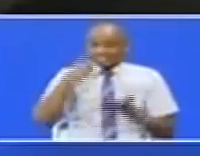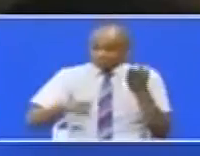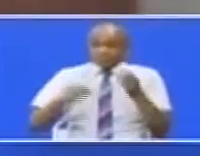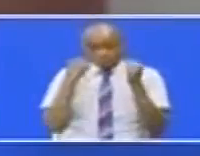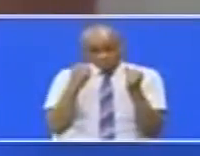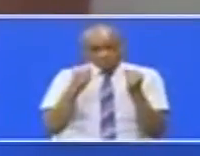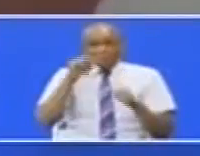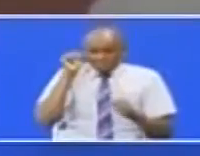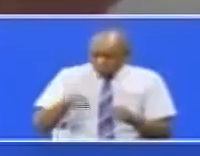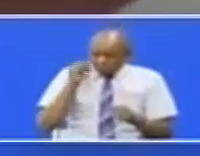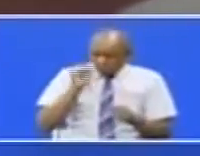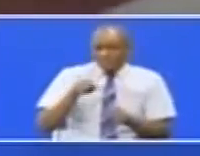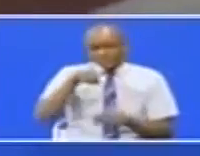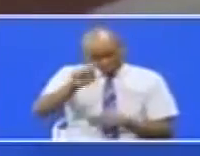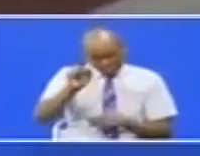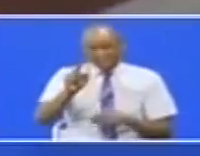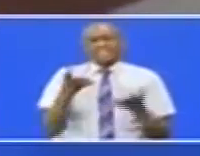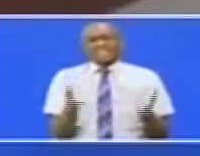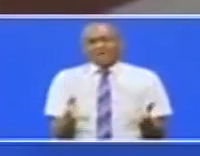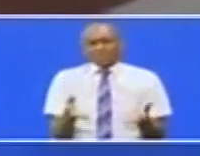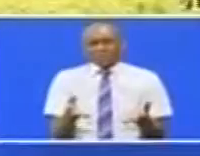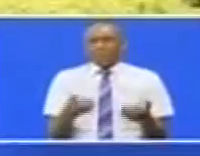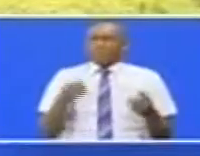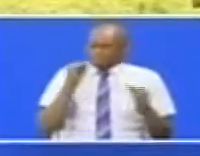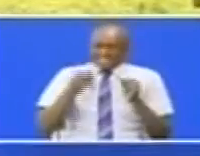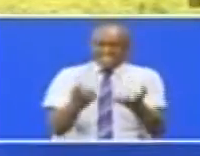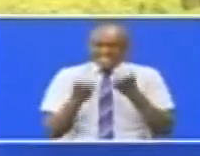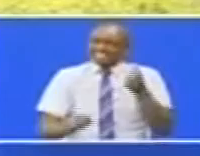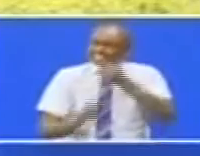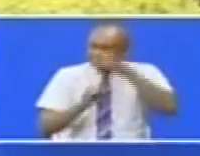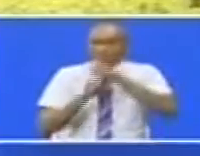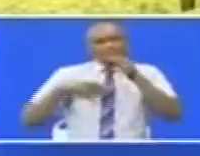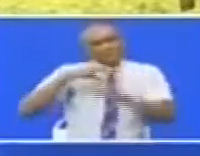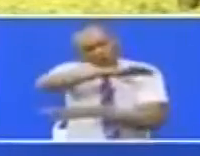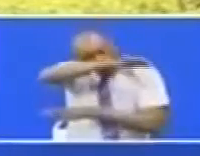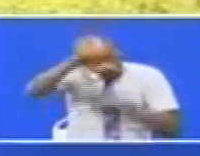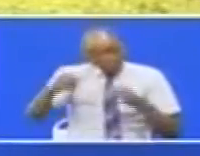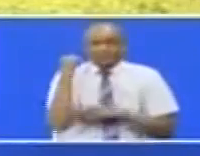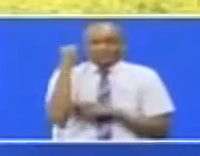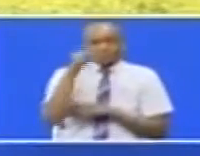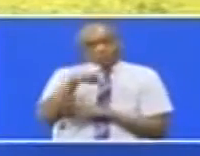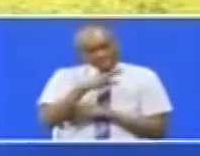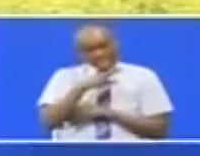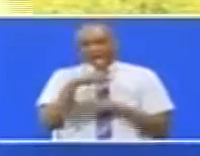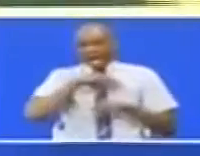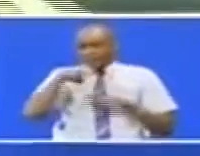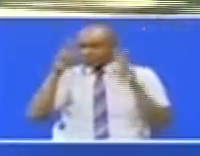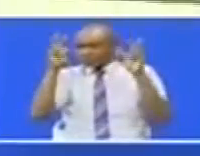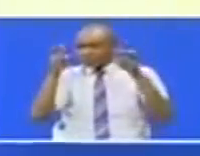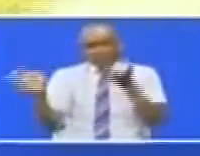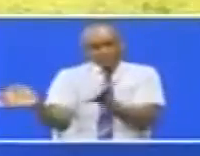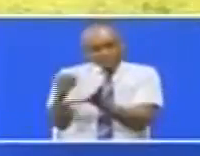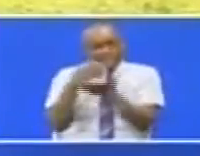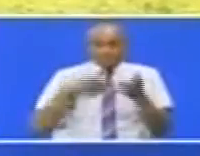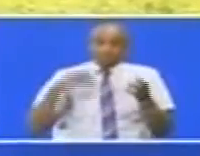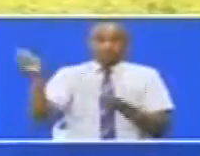statement that the commission, now more than ever before, needs the support of all the political players, particularly on issues of voter